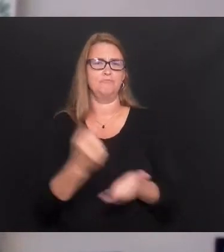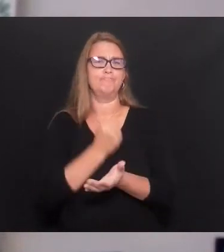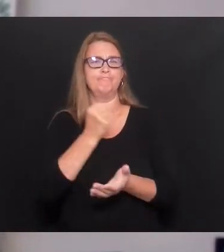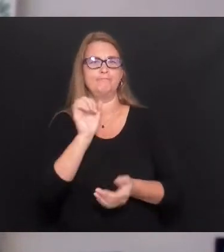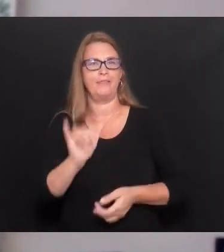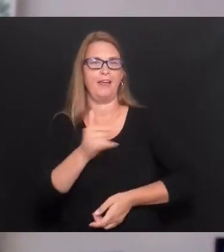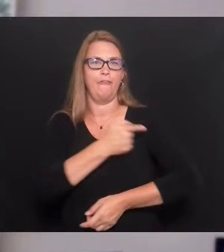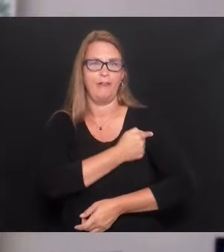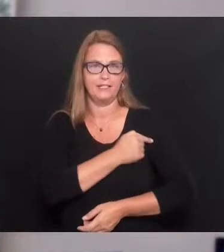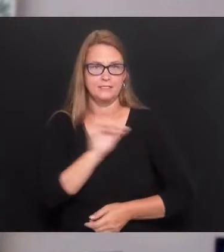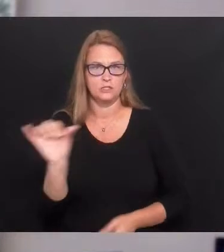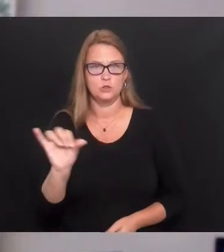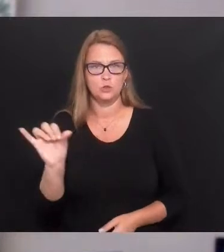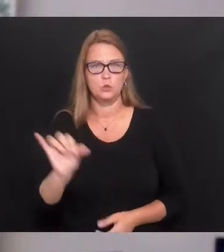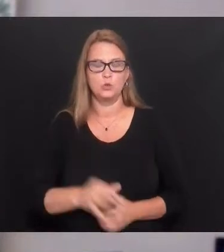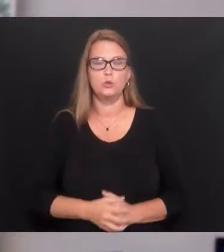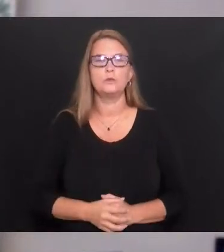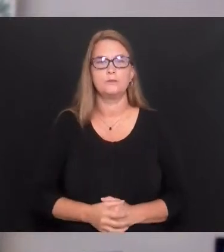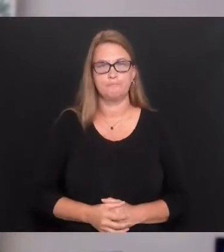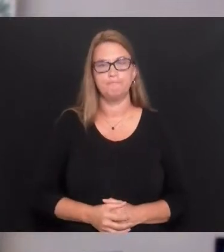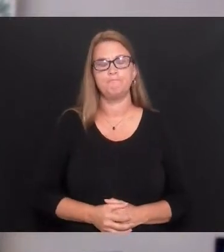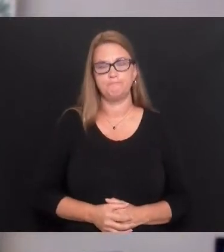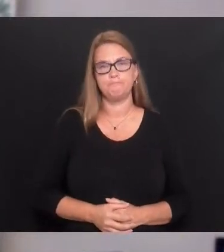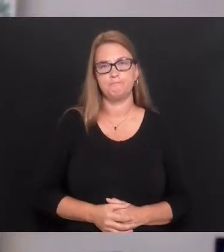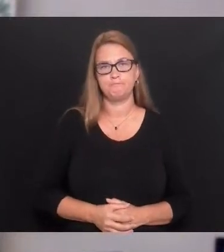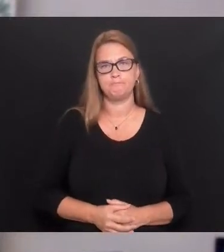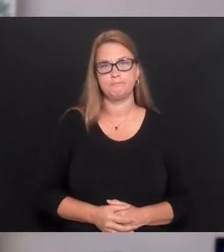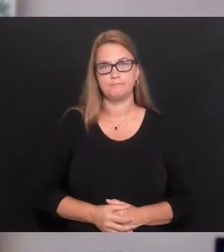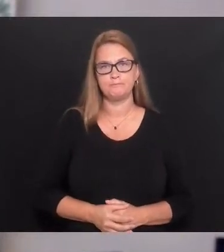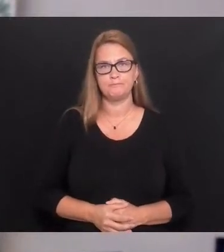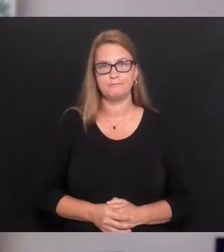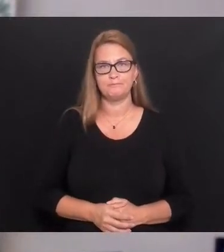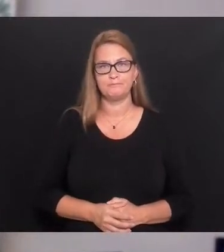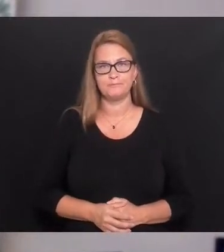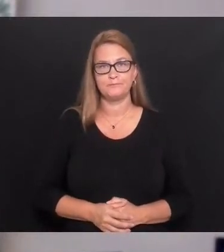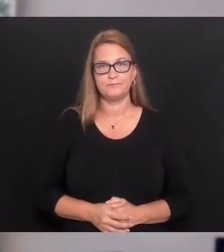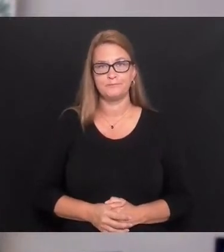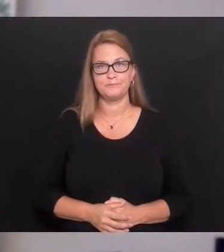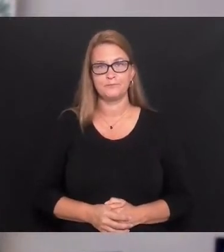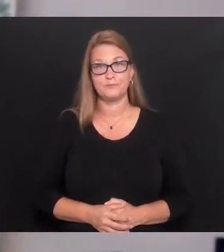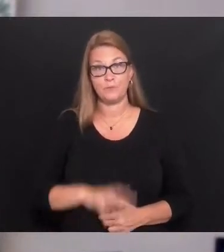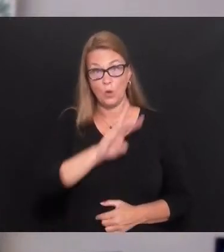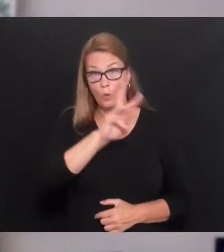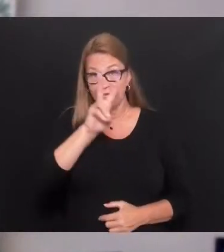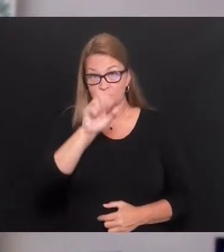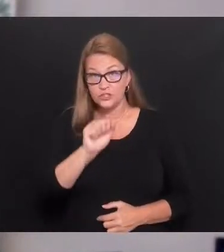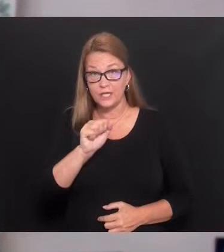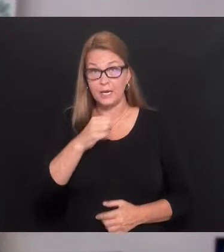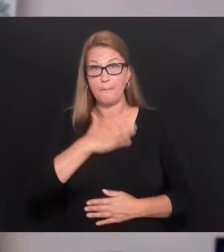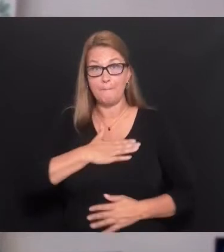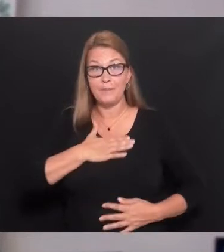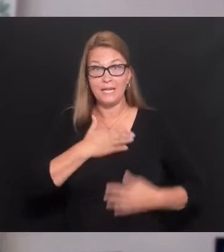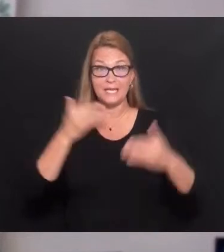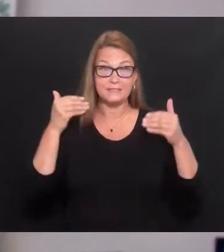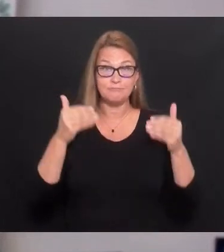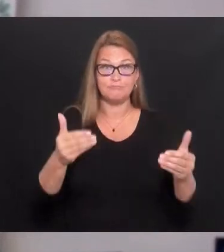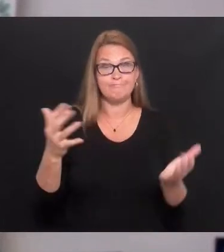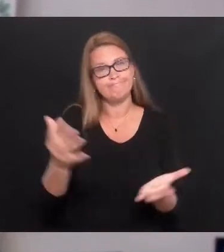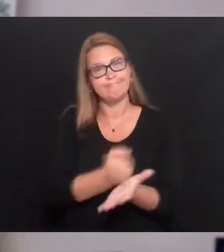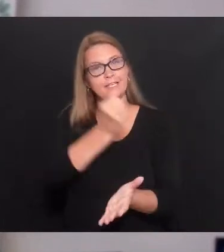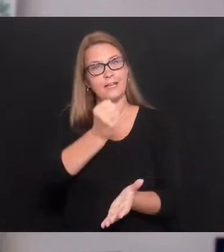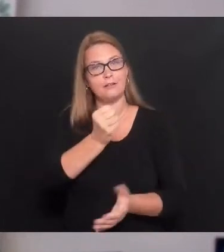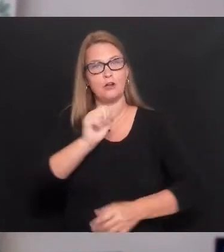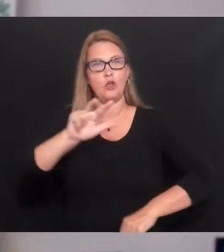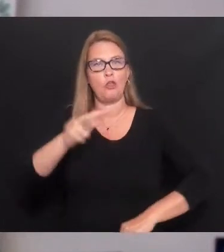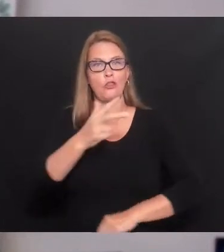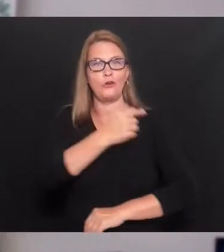within a month or so. So West Virginia, please go get your boosters. If you haven't been